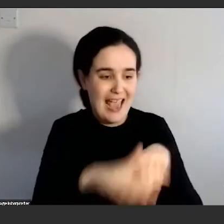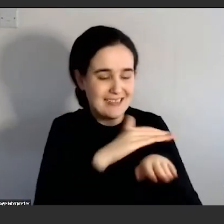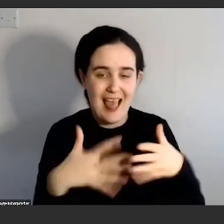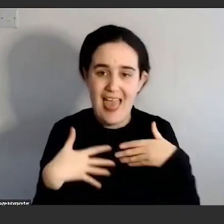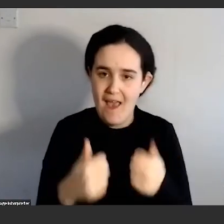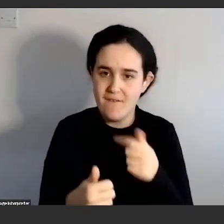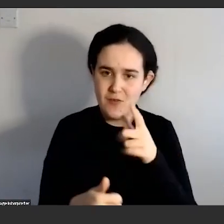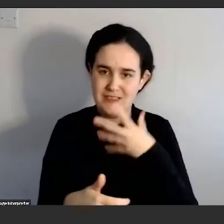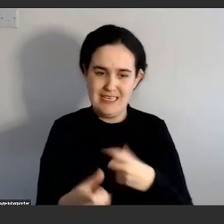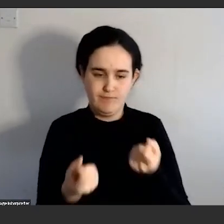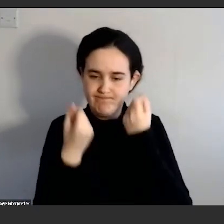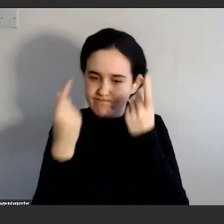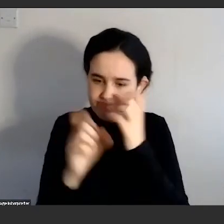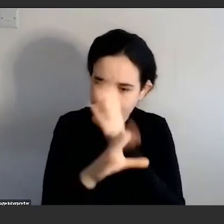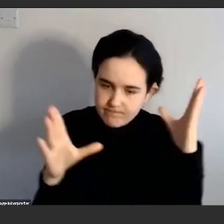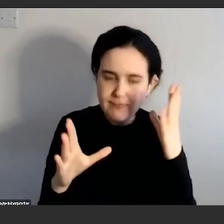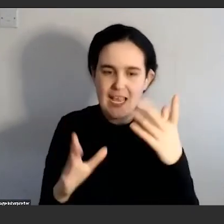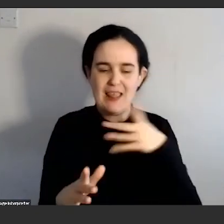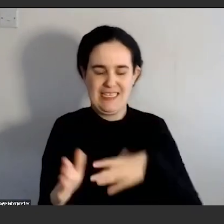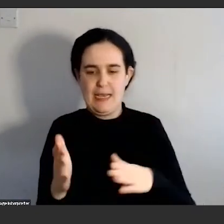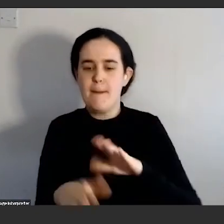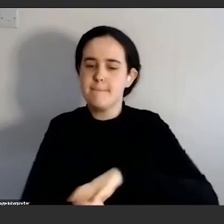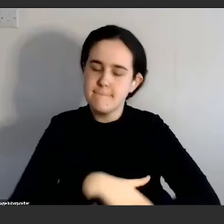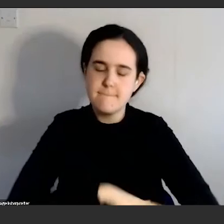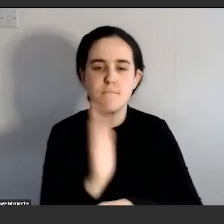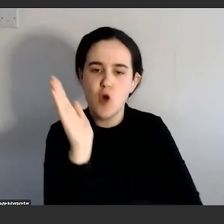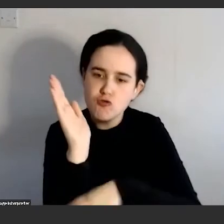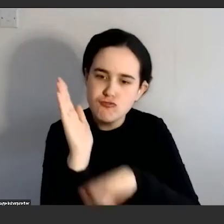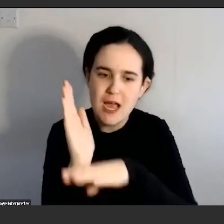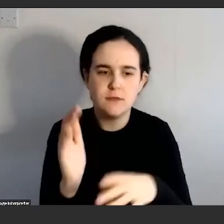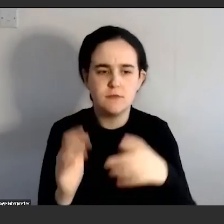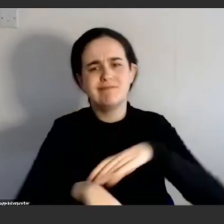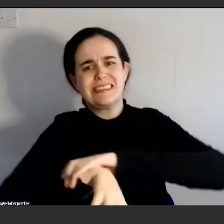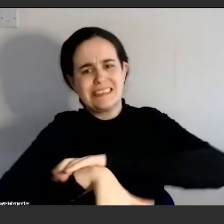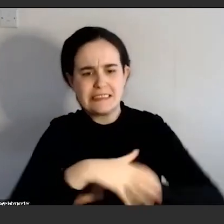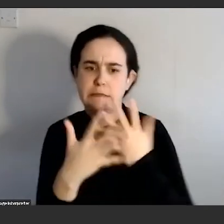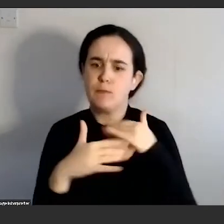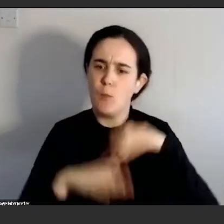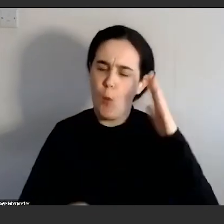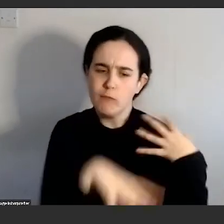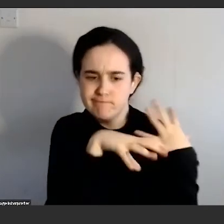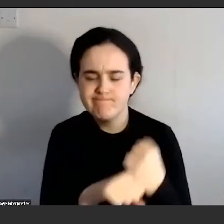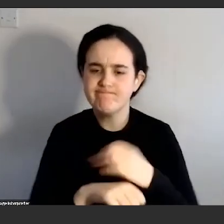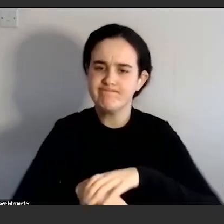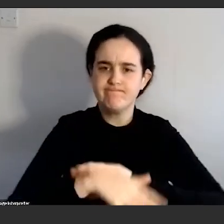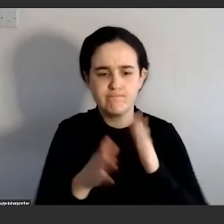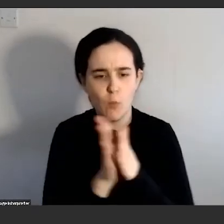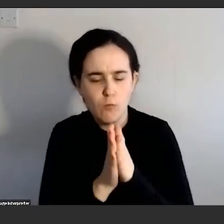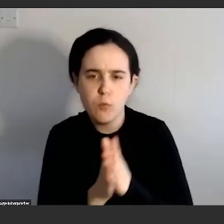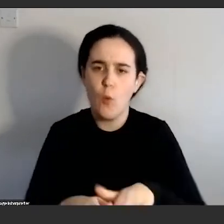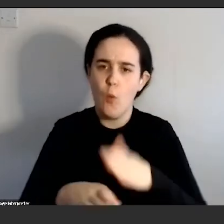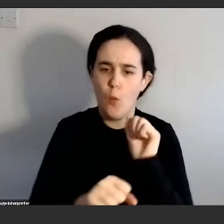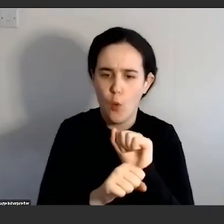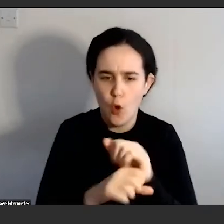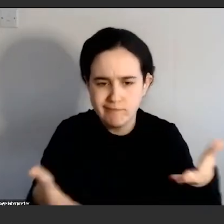disabilities, having them sitting around the table, around the decision-making table. So for us, involving